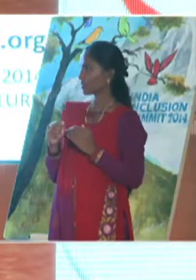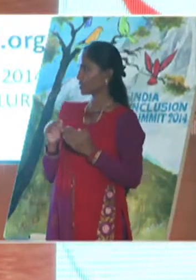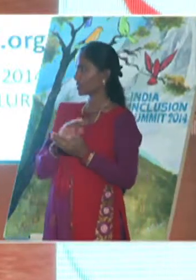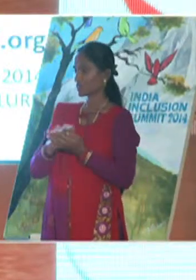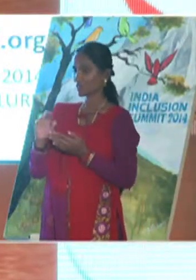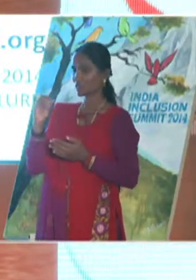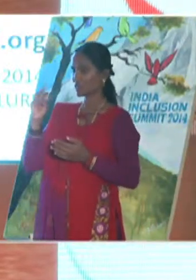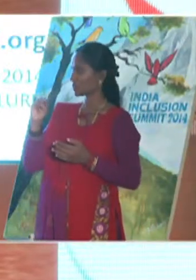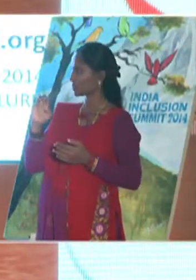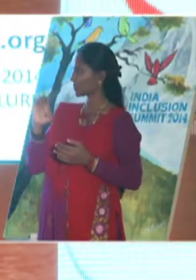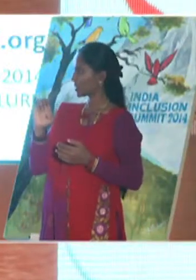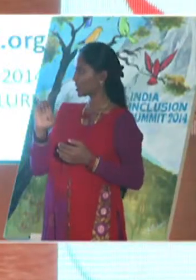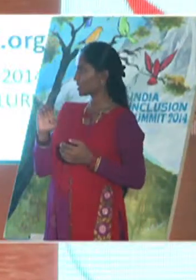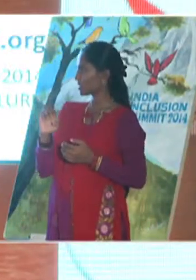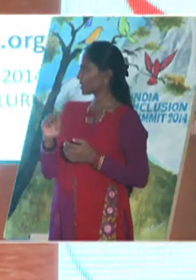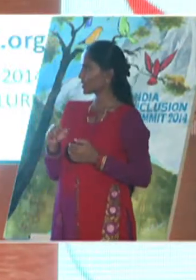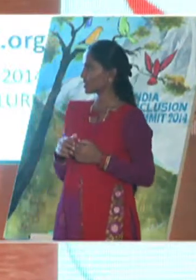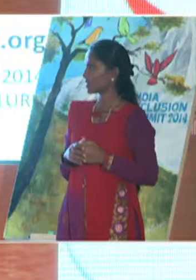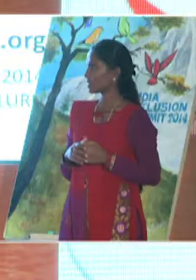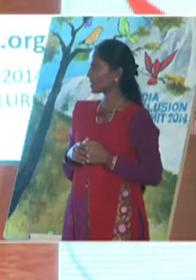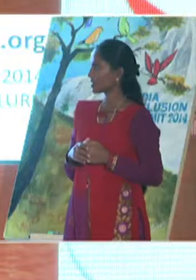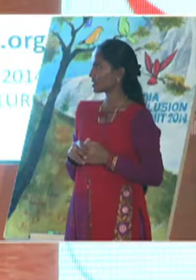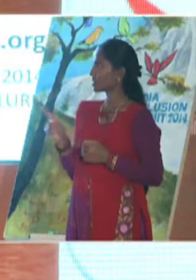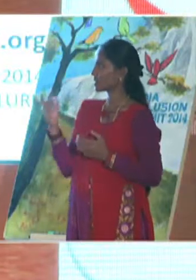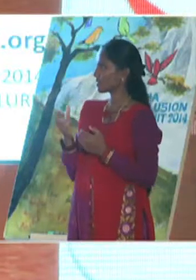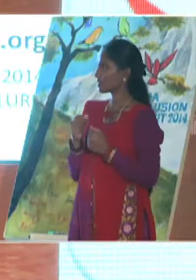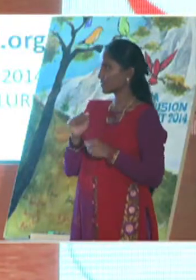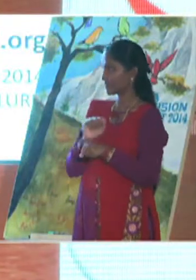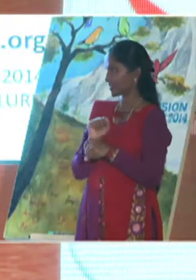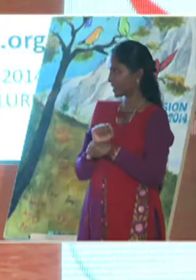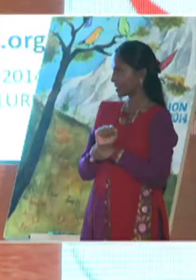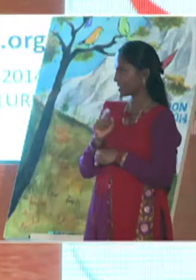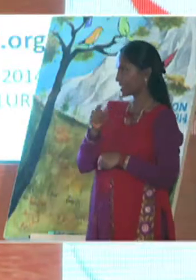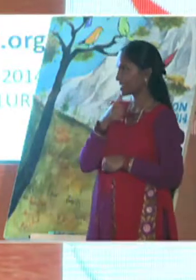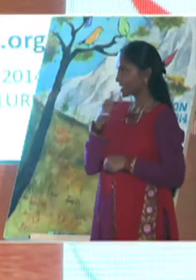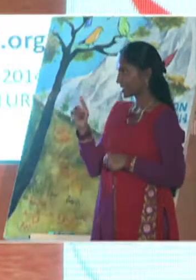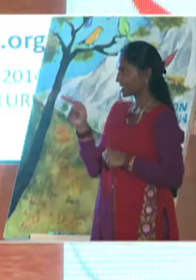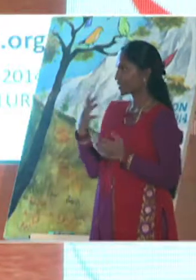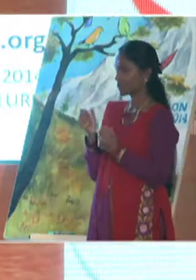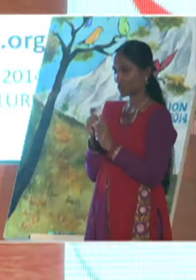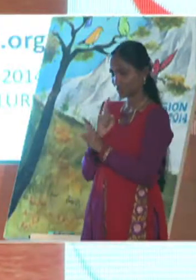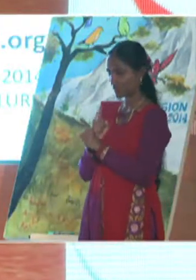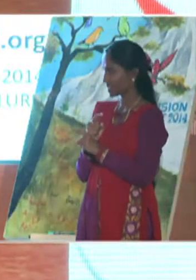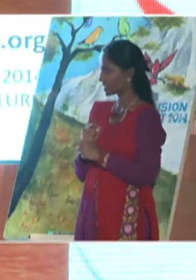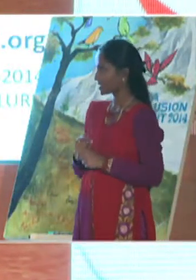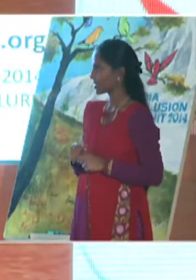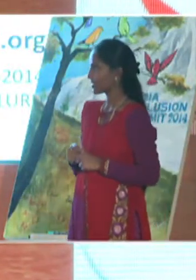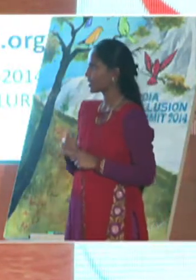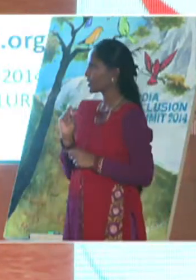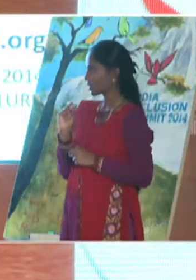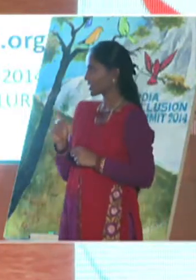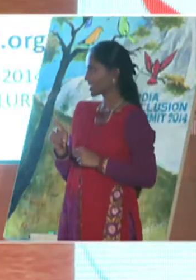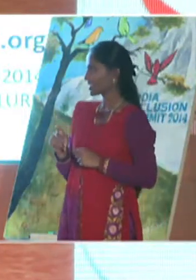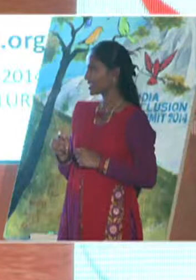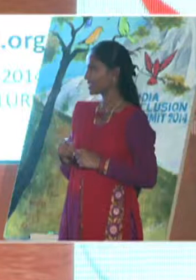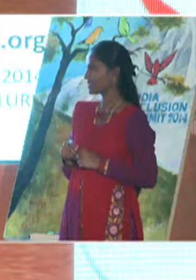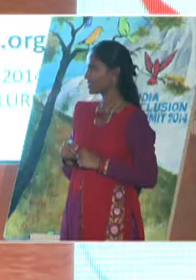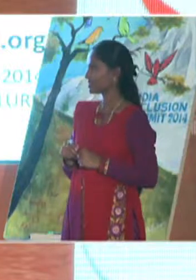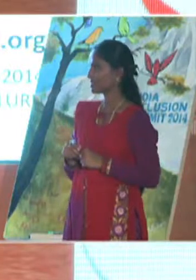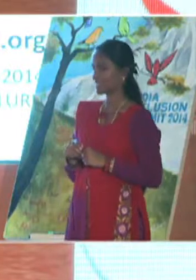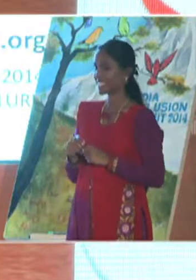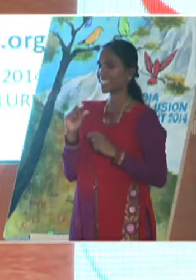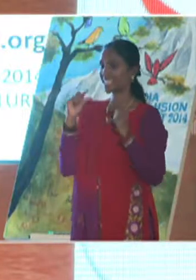project together. So she called me up, and I was at work, and she said, next week I'm leaving. And I said, okay, that's